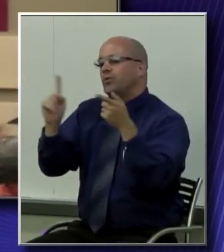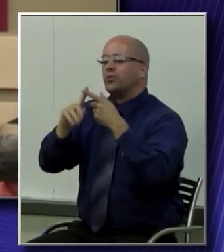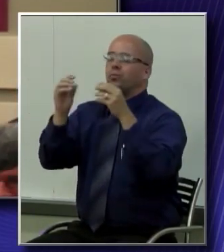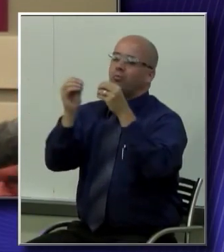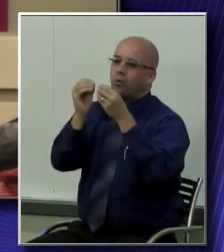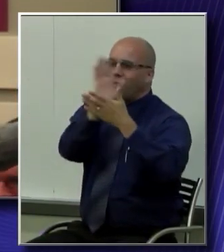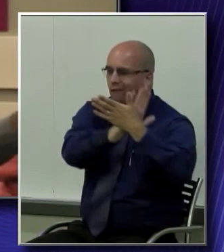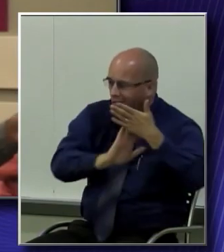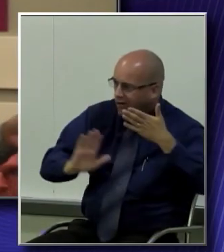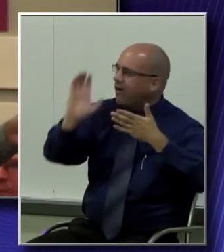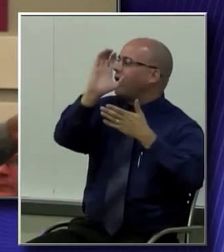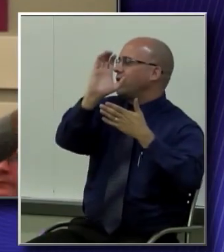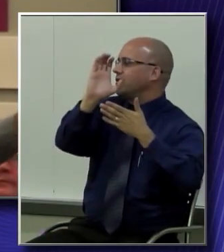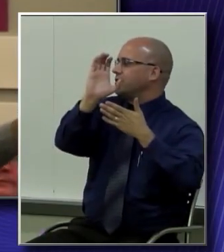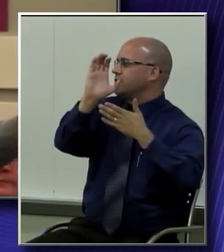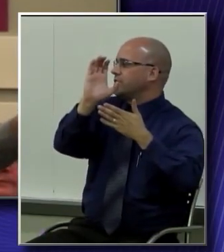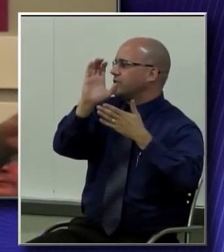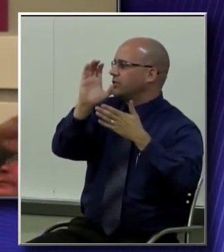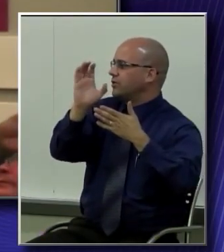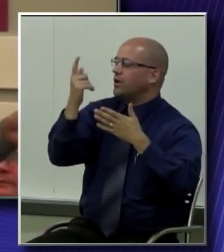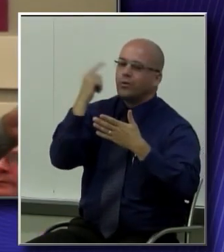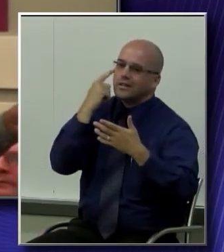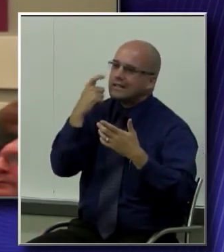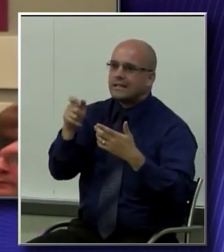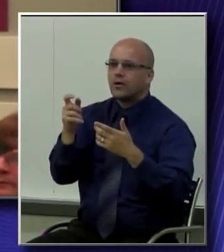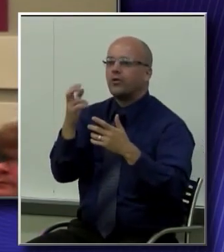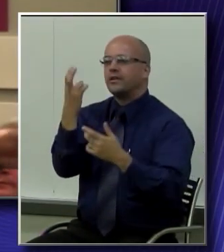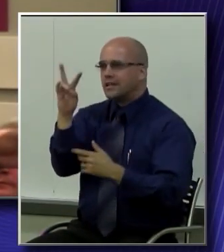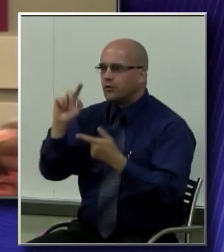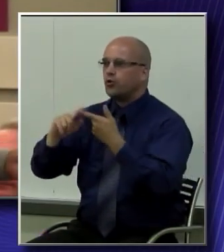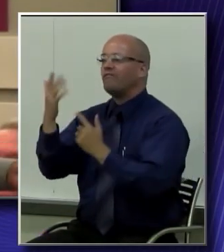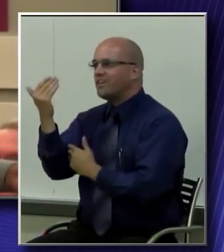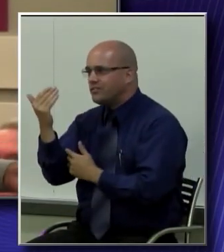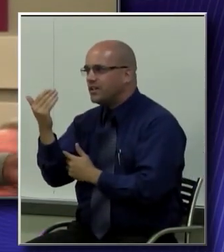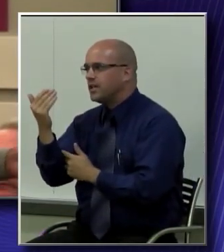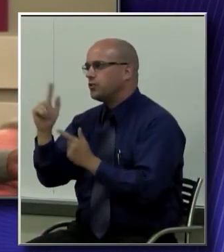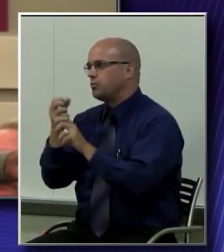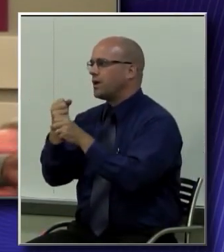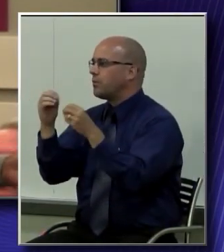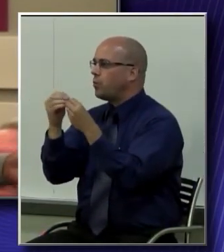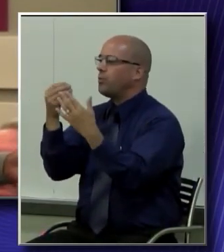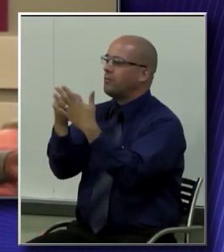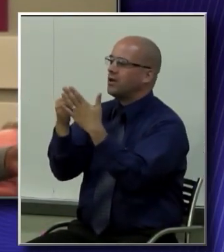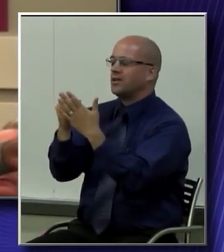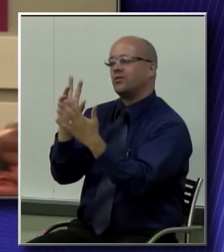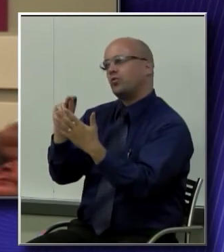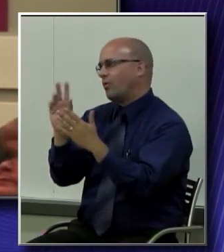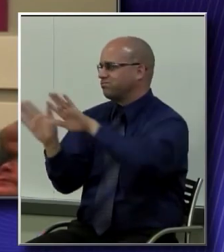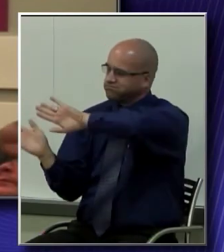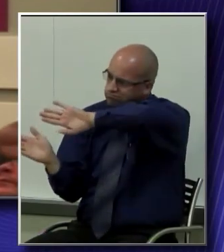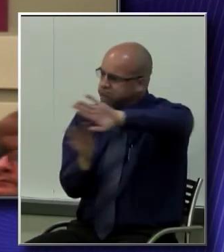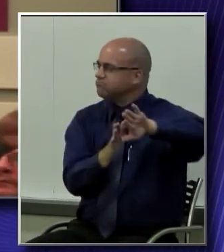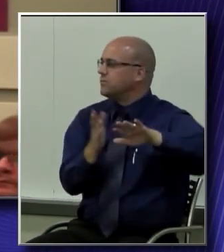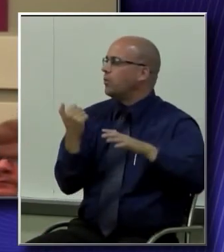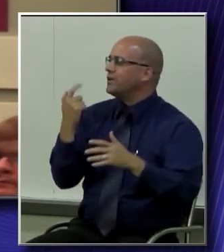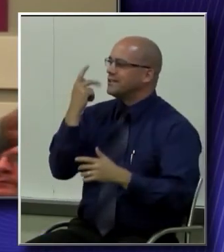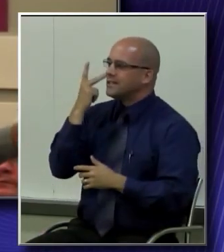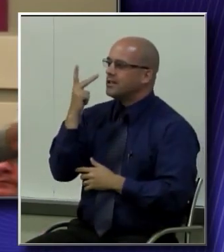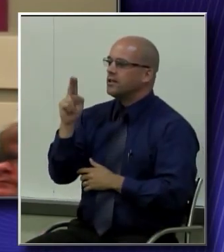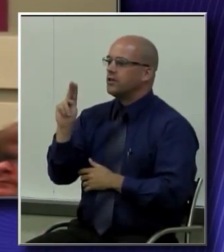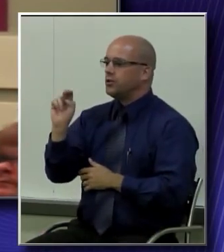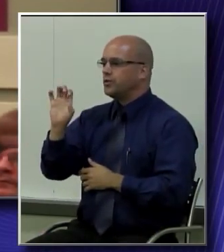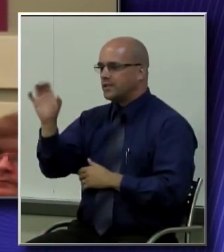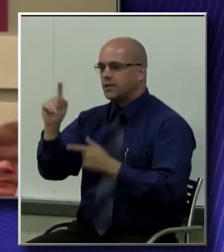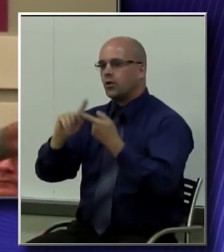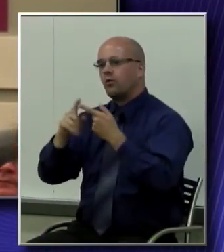UNC system go from 17 to 15, 15 to 13 to being able to make it more profitable. It's not about money. I want to see the UNC system go from 17 to